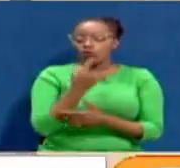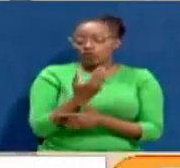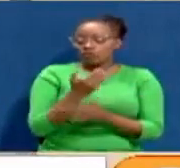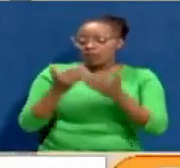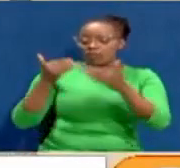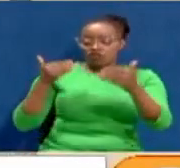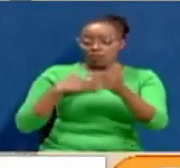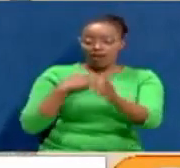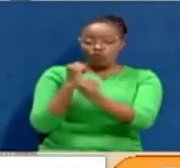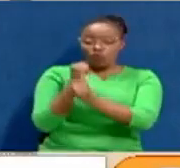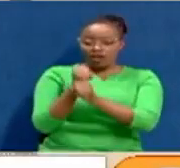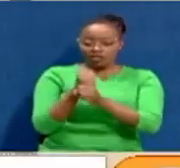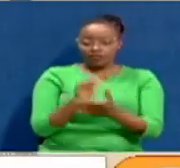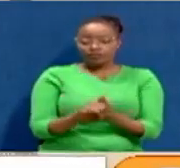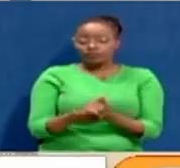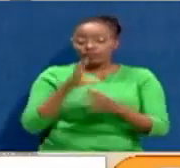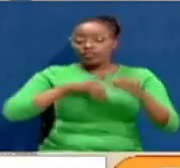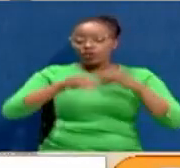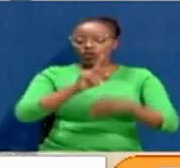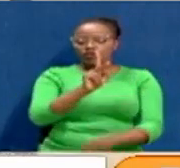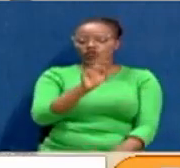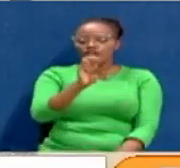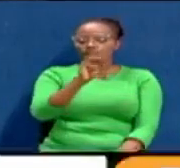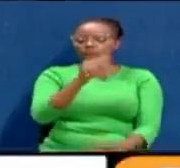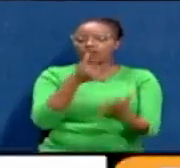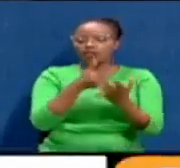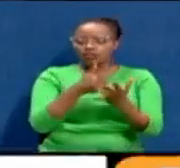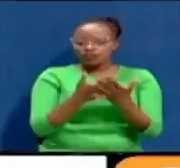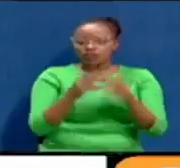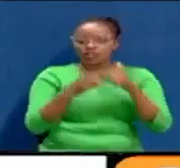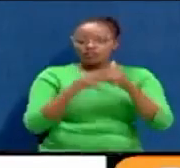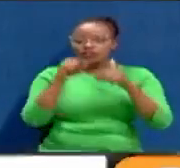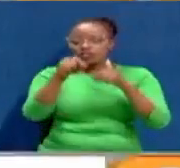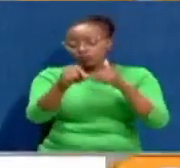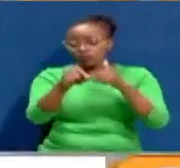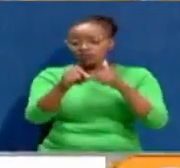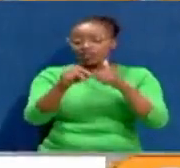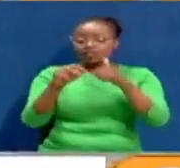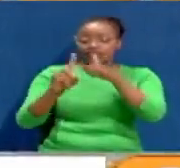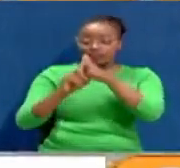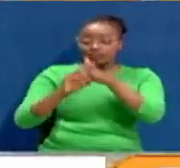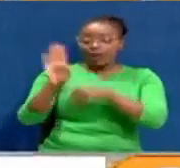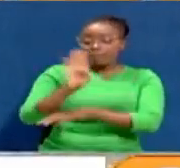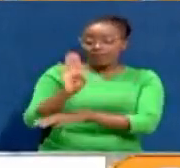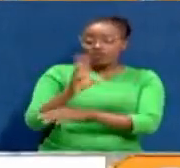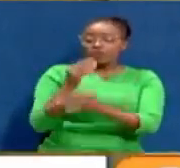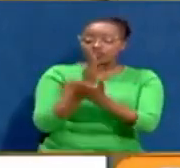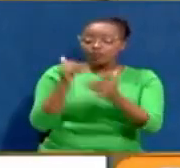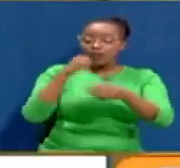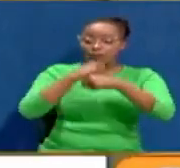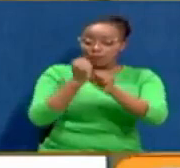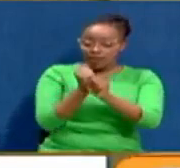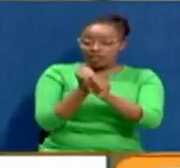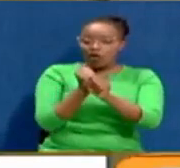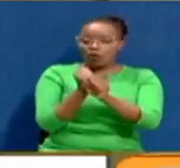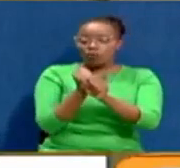bypassed. Tupuma za ofisadi katika Kemsa inausisha shilingi bilioni 7.6. Jambo ambalo lili sababisha